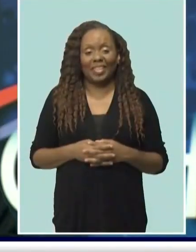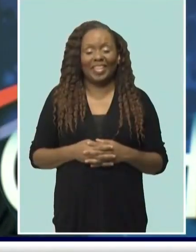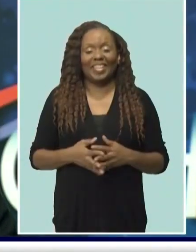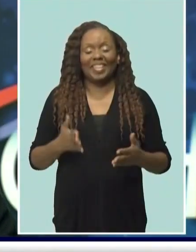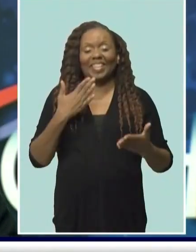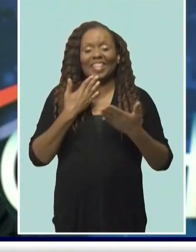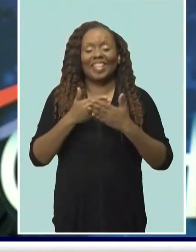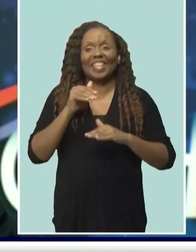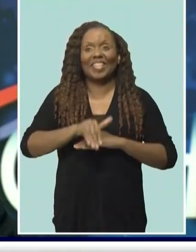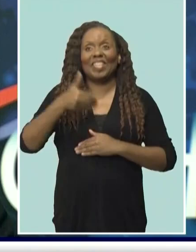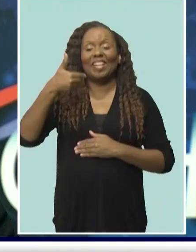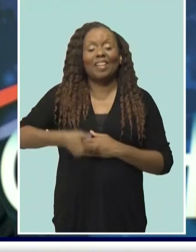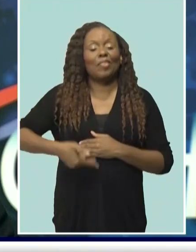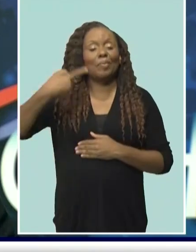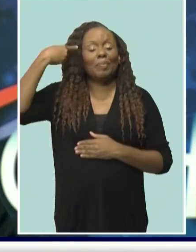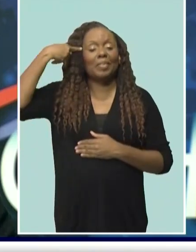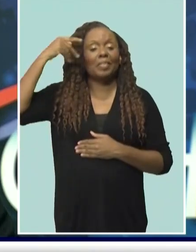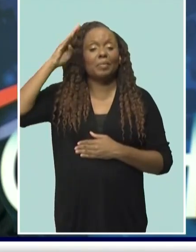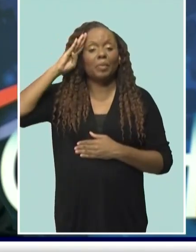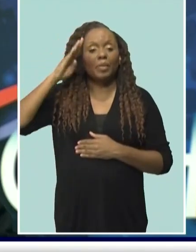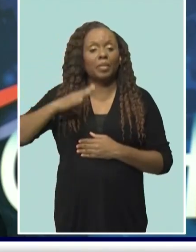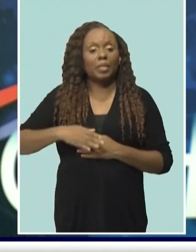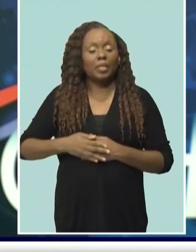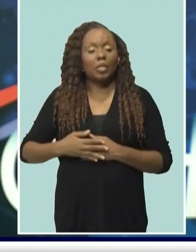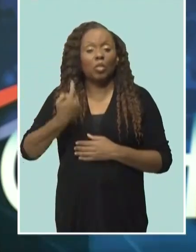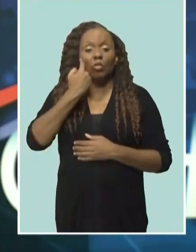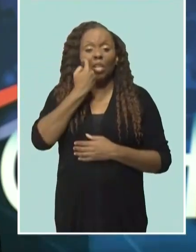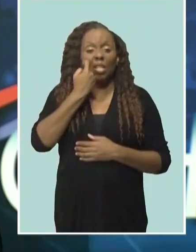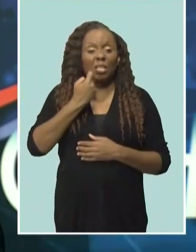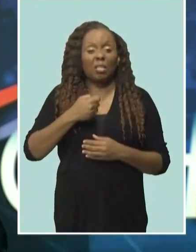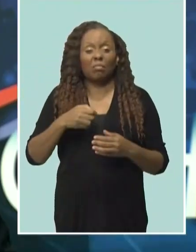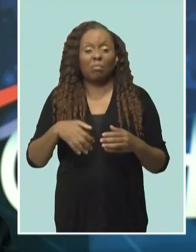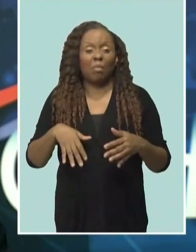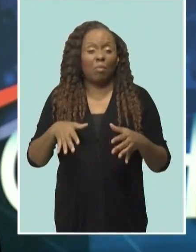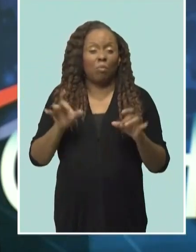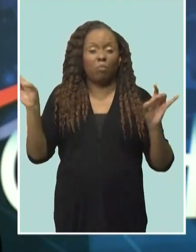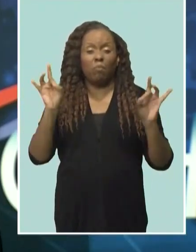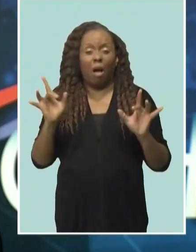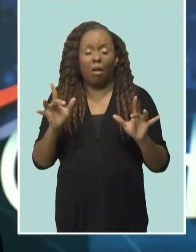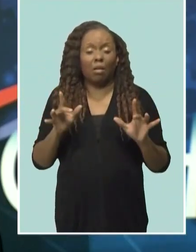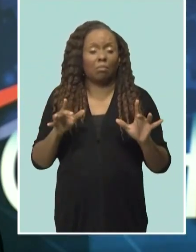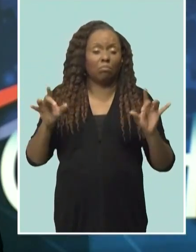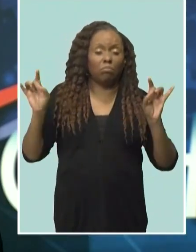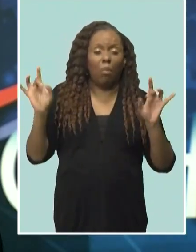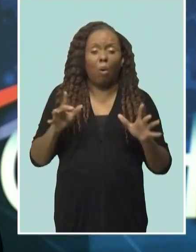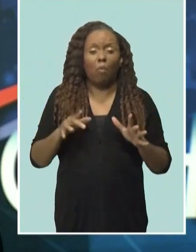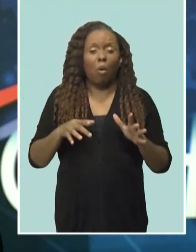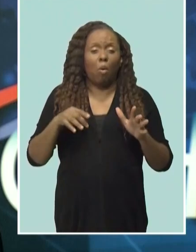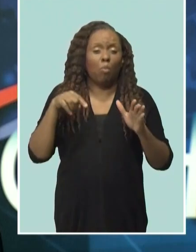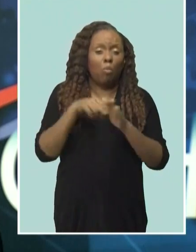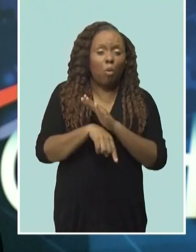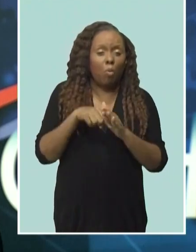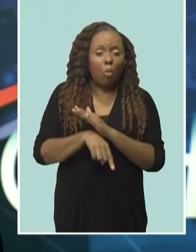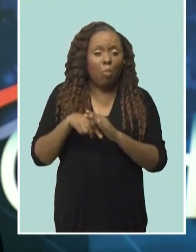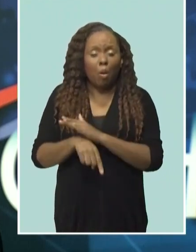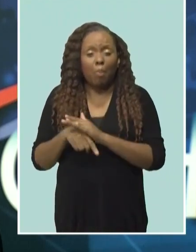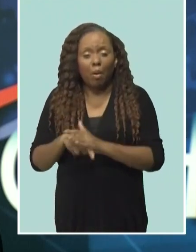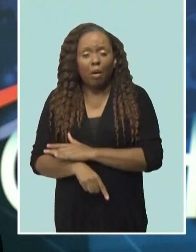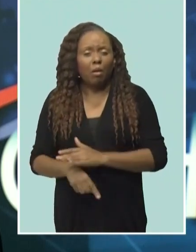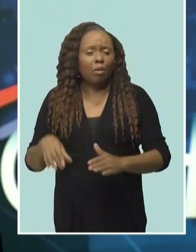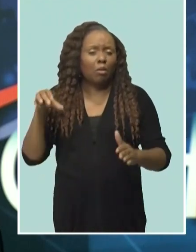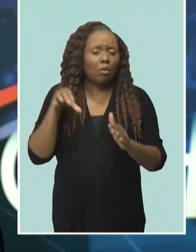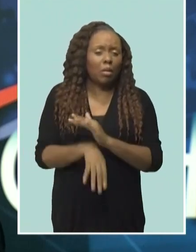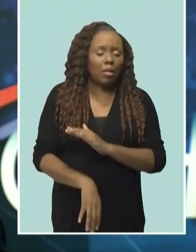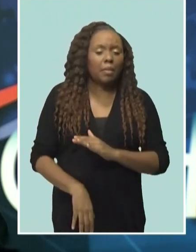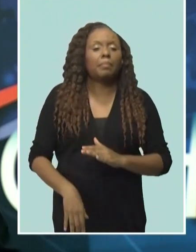Good evening, I'm Pearson Bowen. In the face of several deadly shootings and other violent criminal acts, Barbadians will soon see